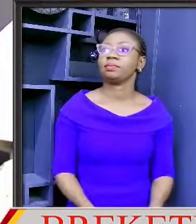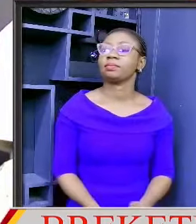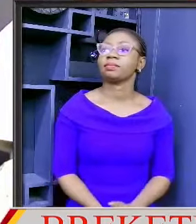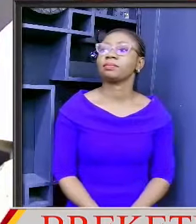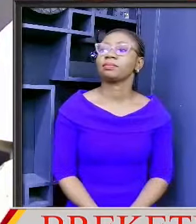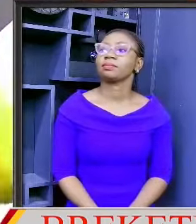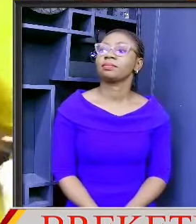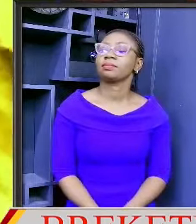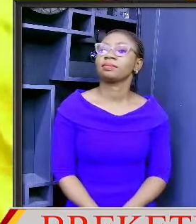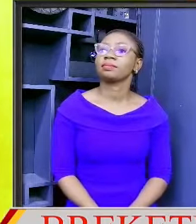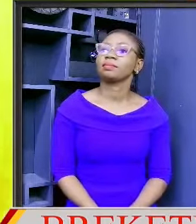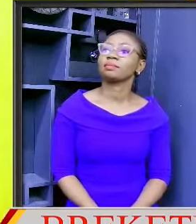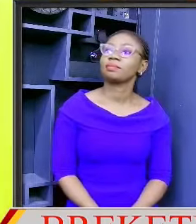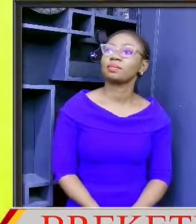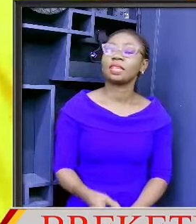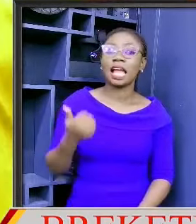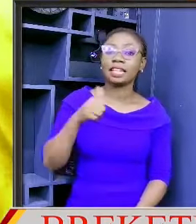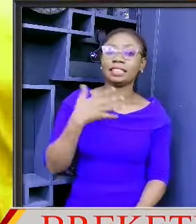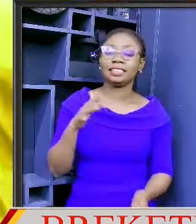Anything way ordinary president?